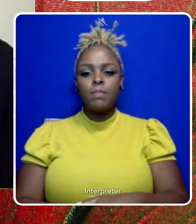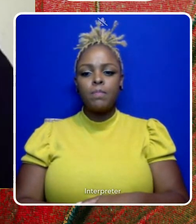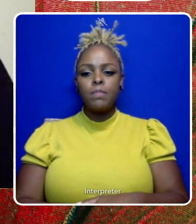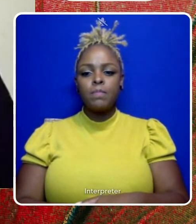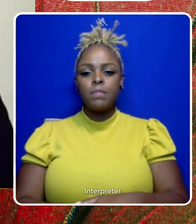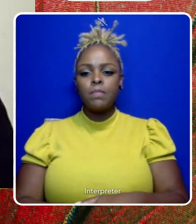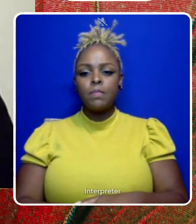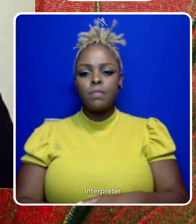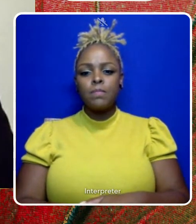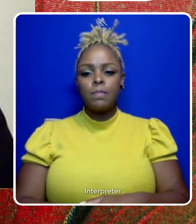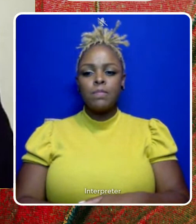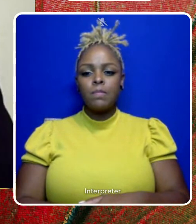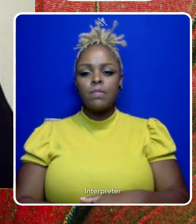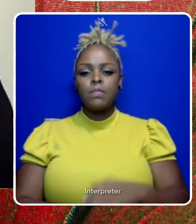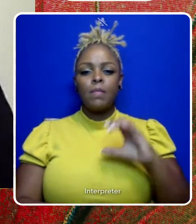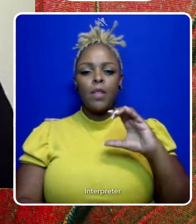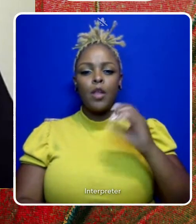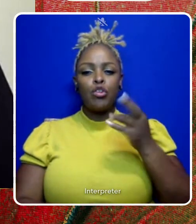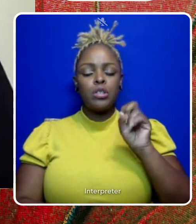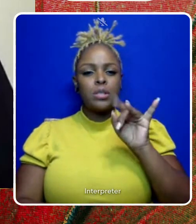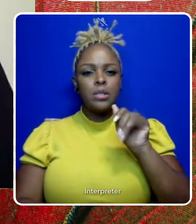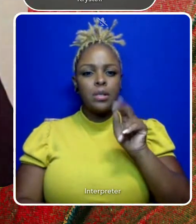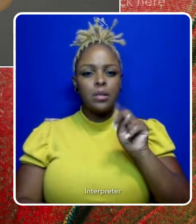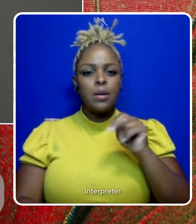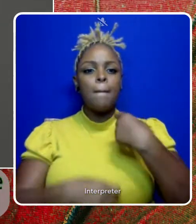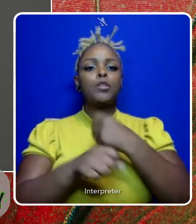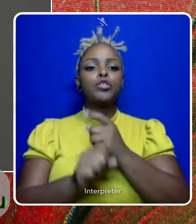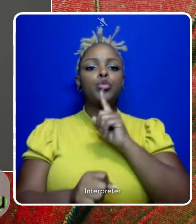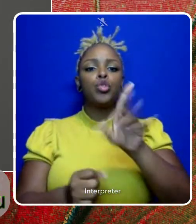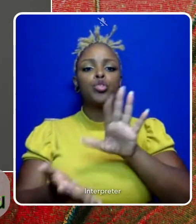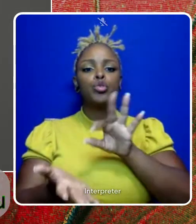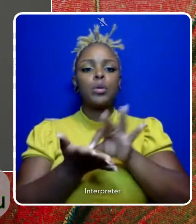Score consistently. Thank you.